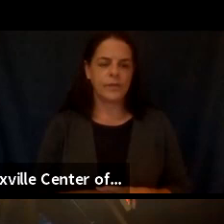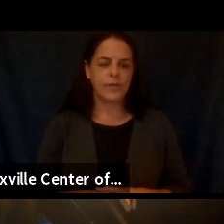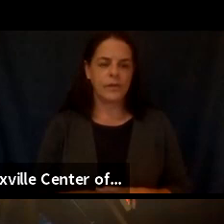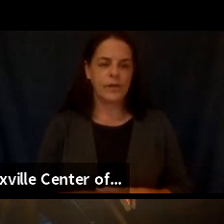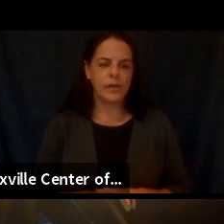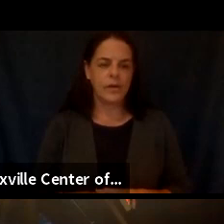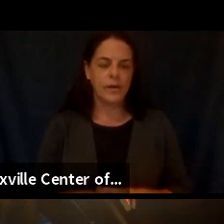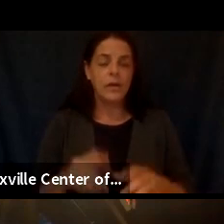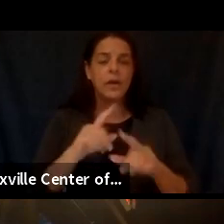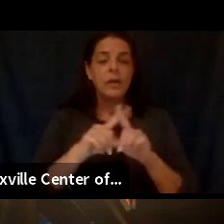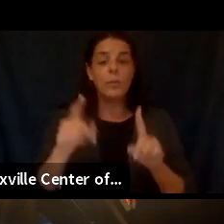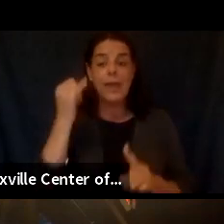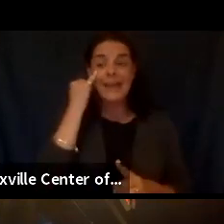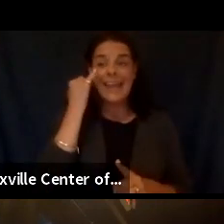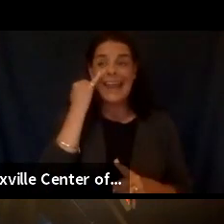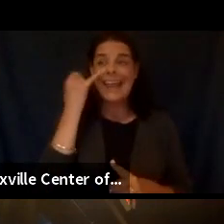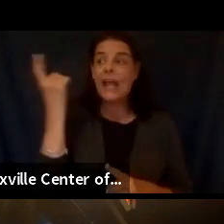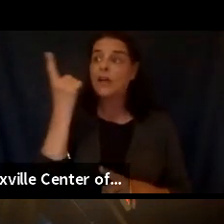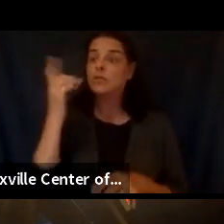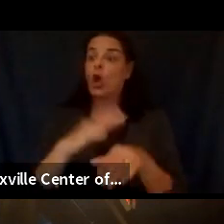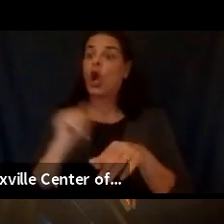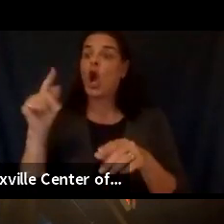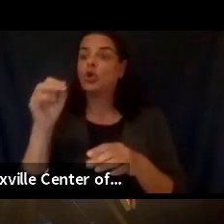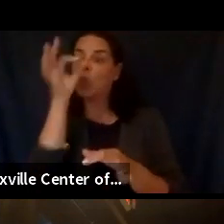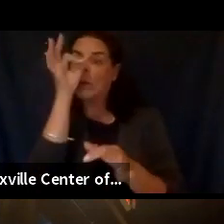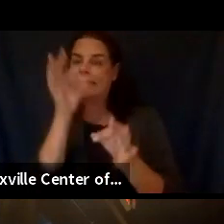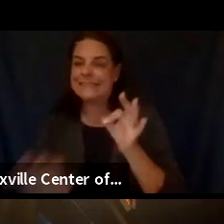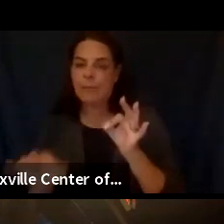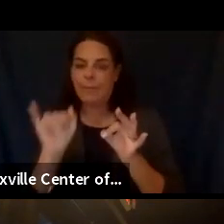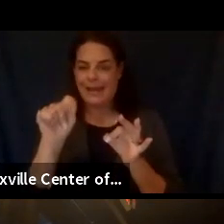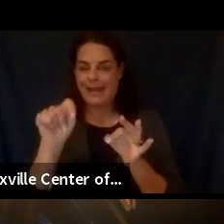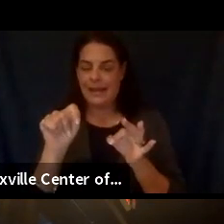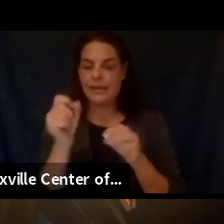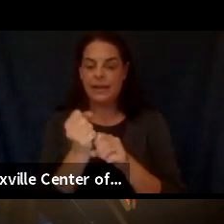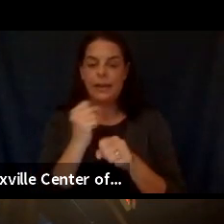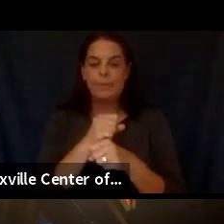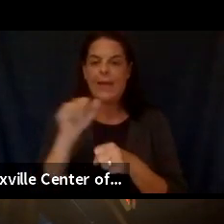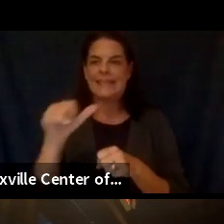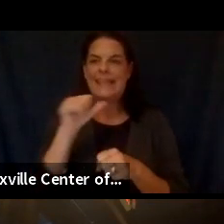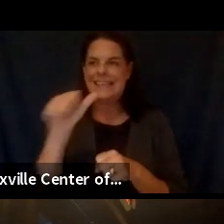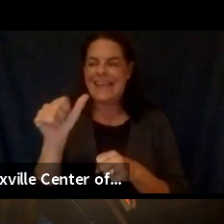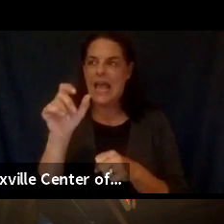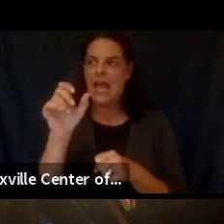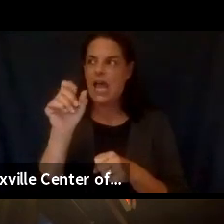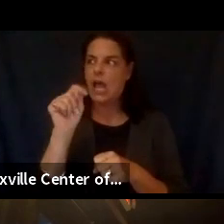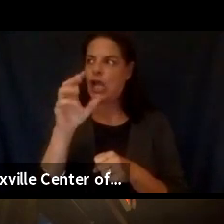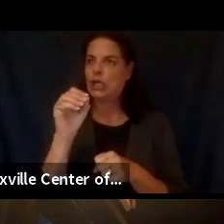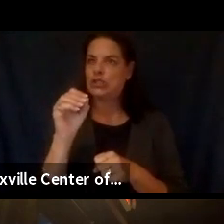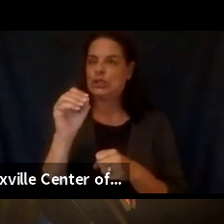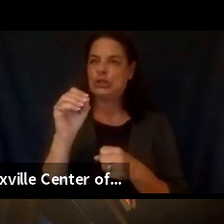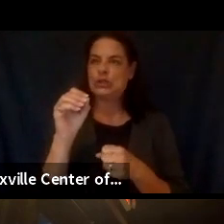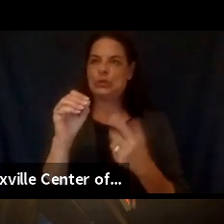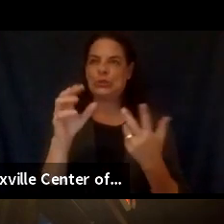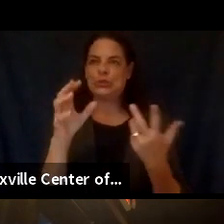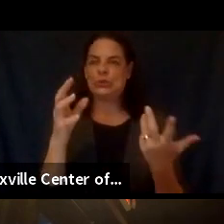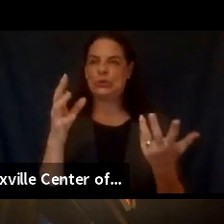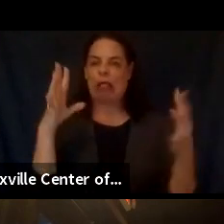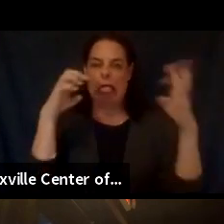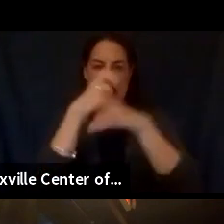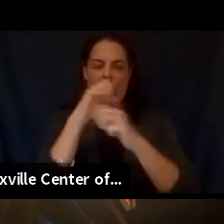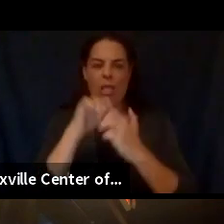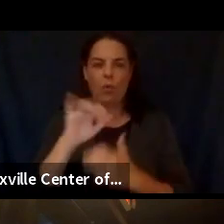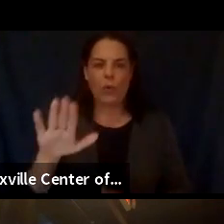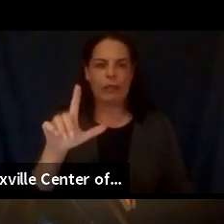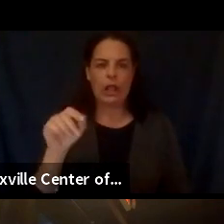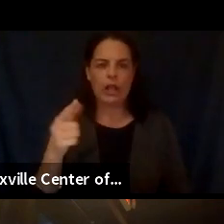call to simplify this, to make it not so circuitous in its logic.